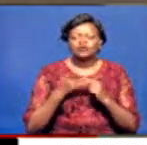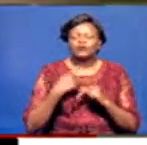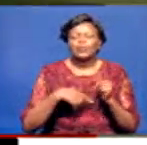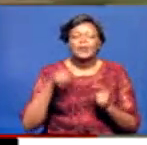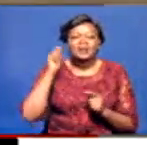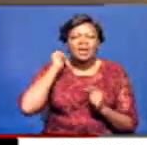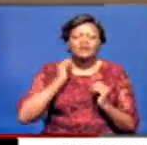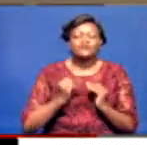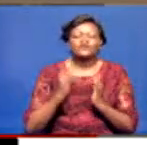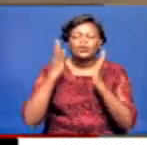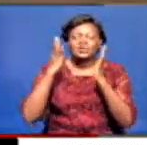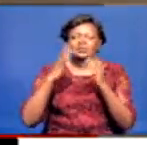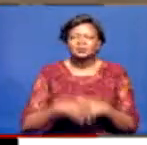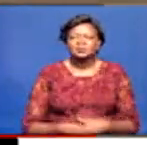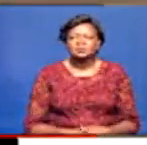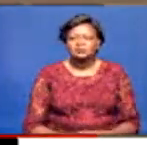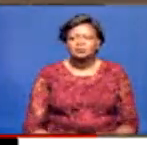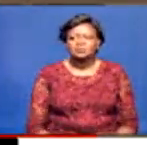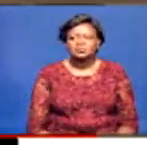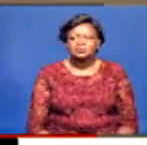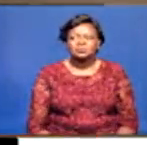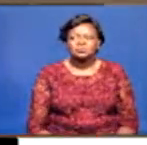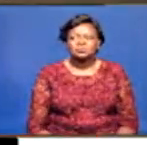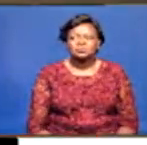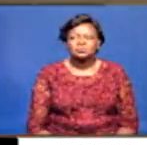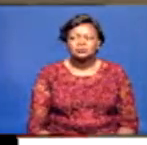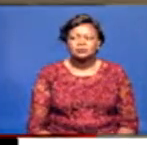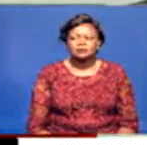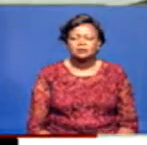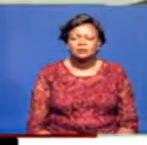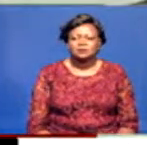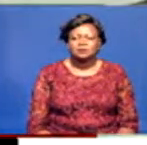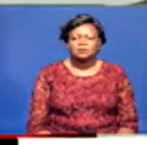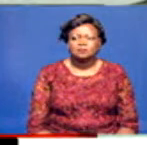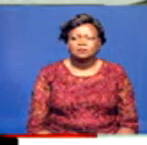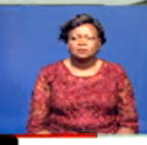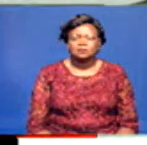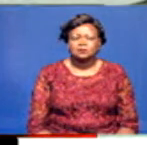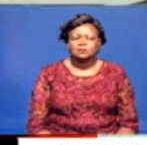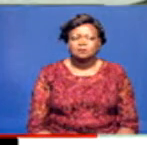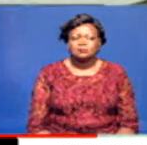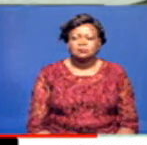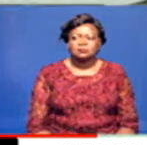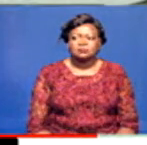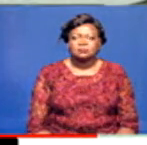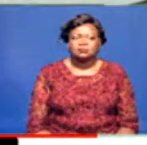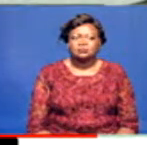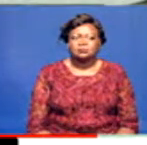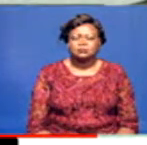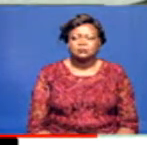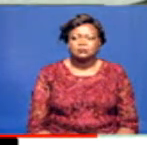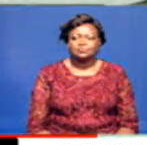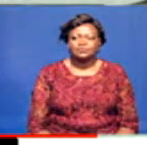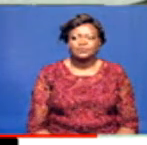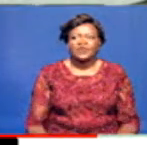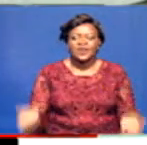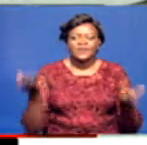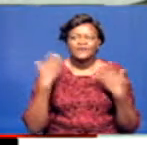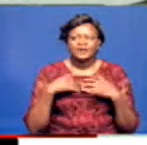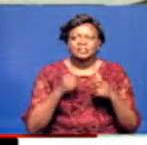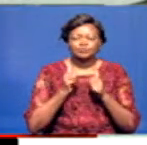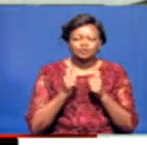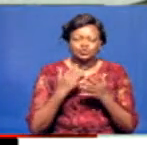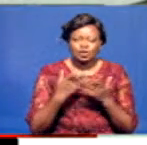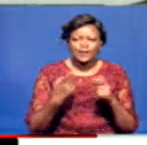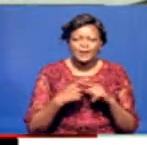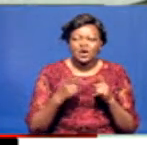Forest. Well, that's all the time we have for sports, but just an update.